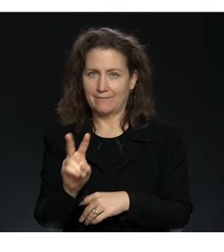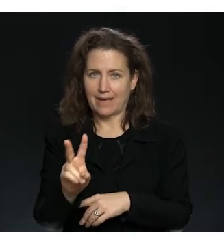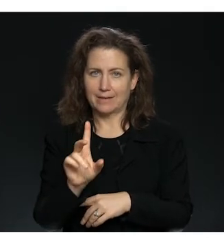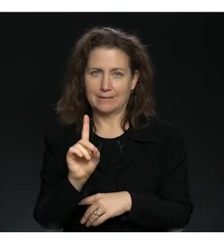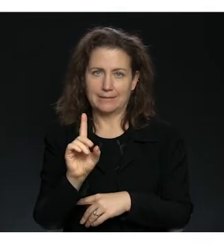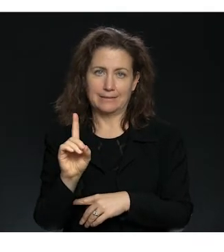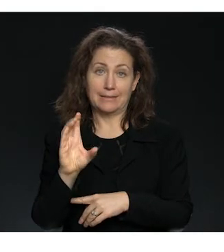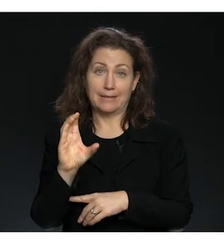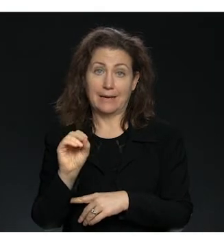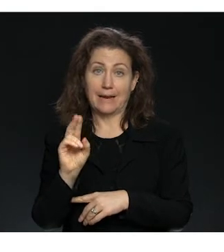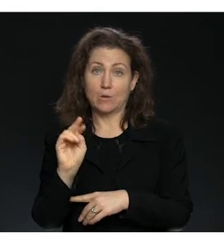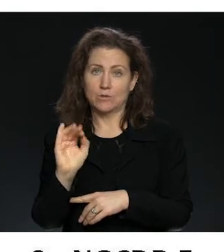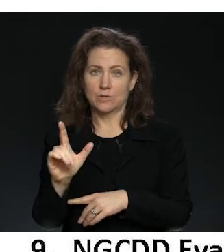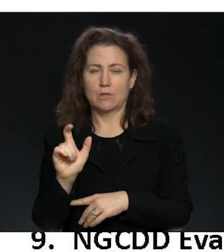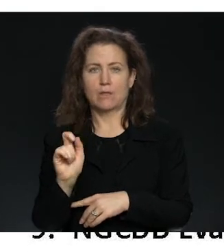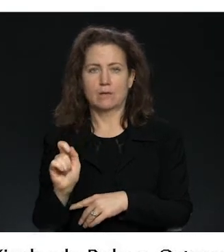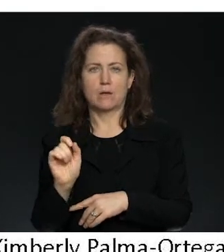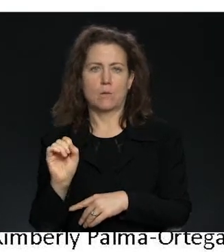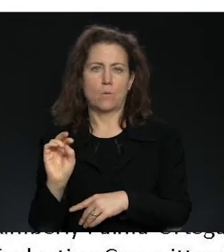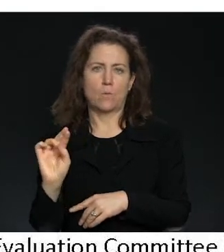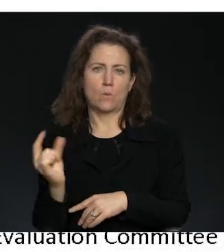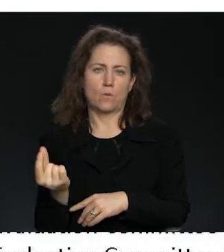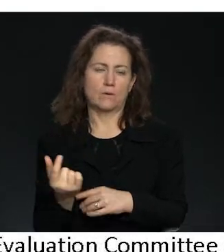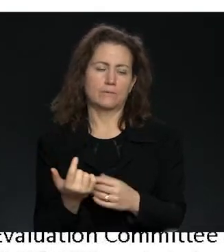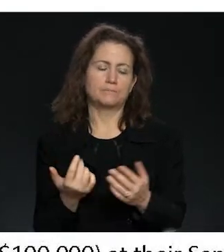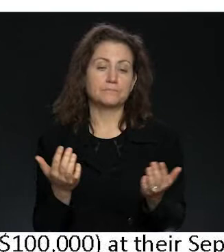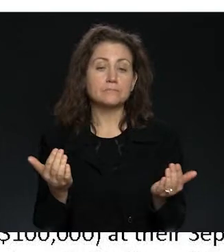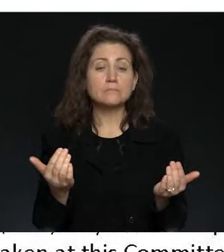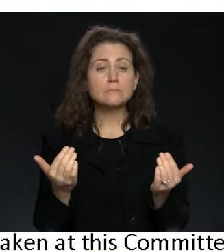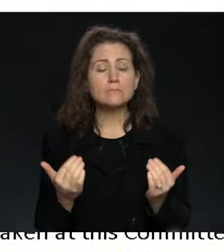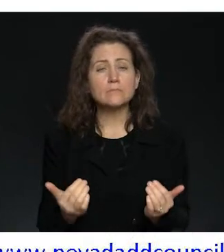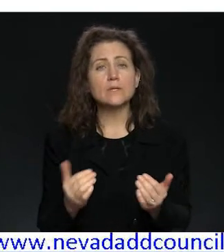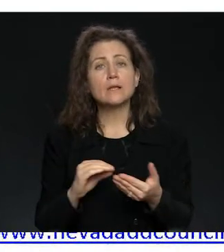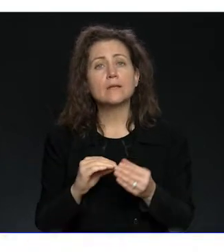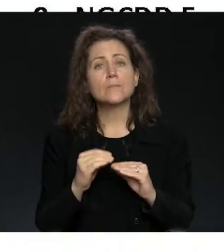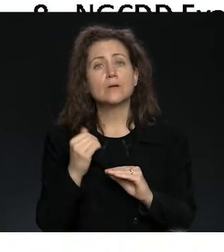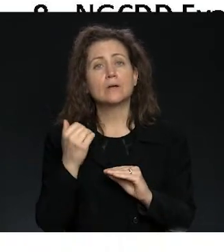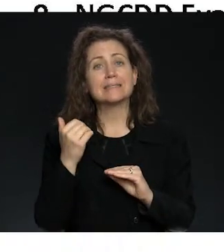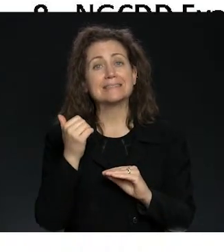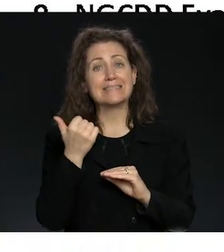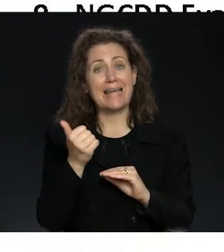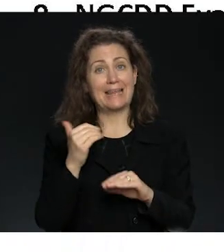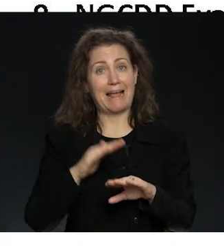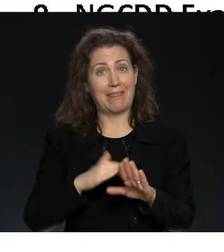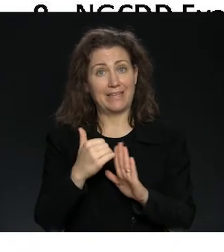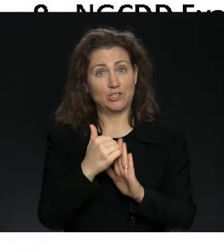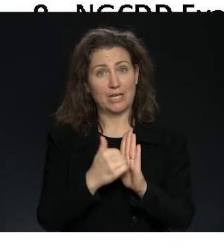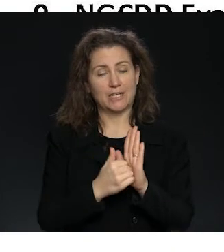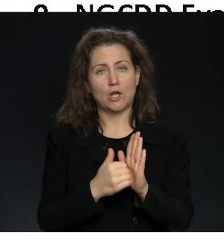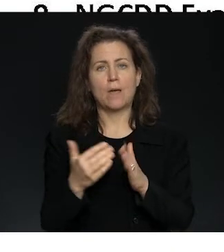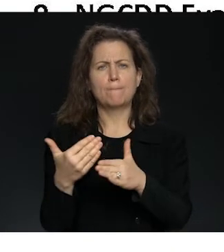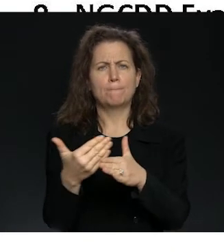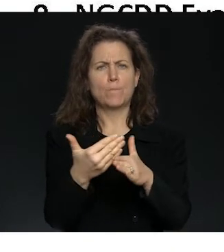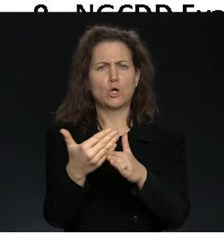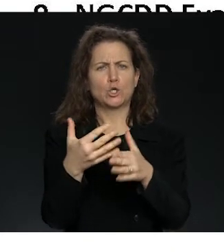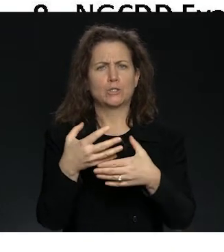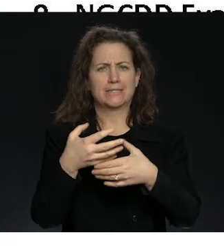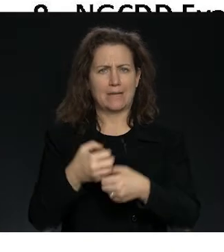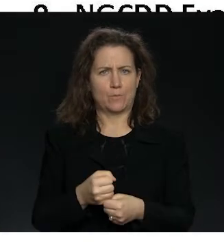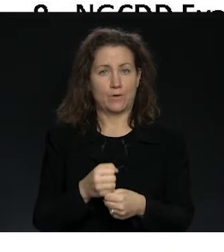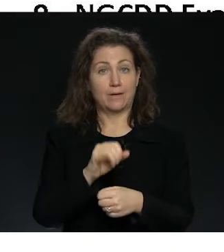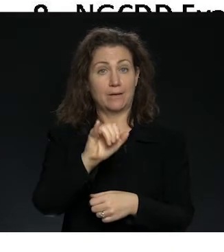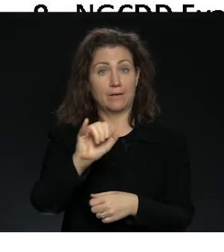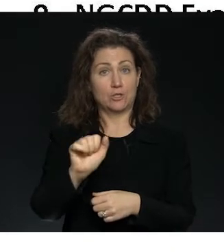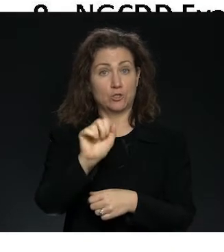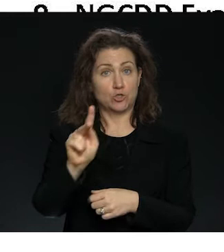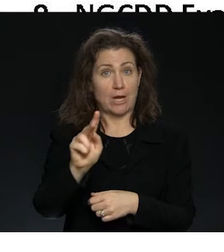www.nevadaddcouncil.org. Item 10 on the agenda is the Partners Summary. This is where Jack Mays, the Executive